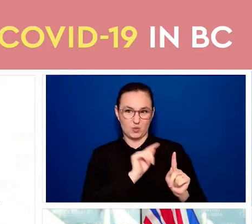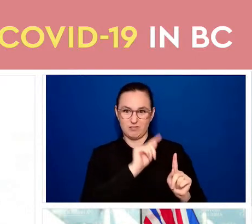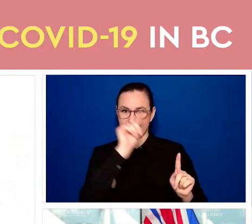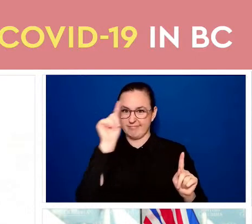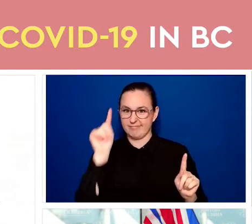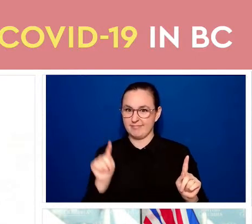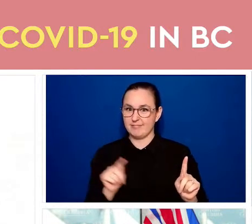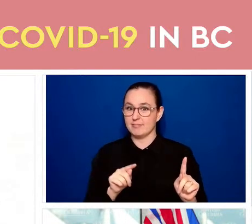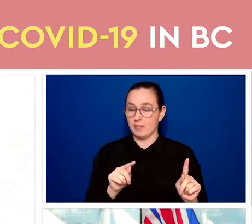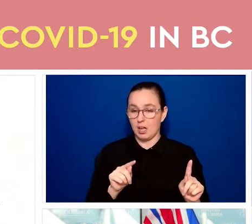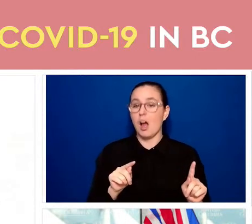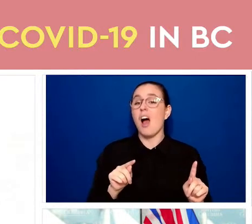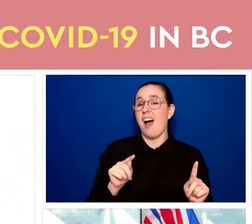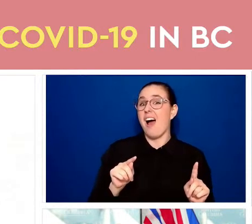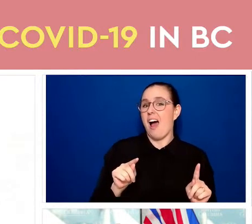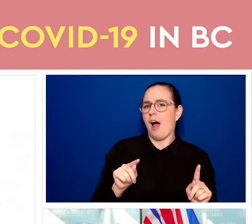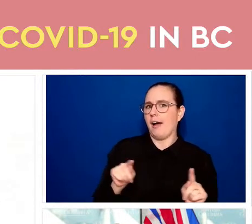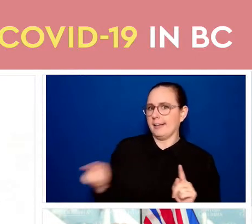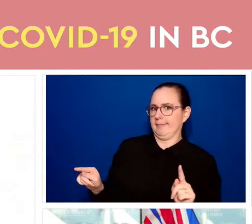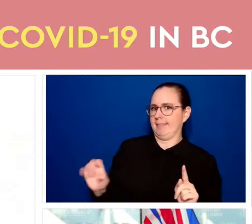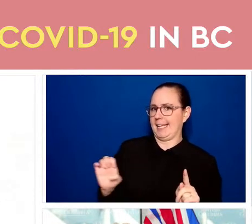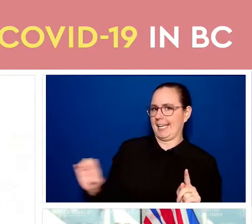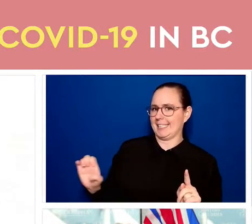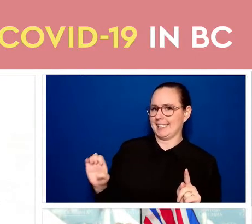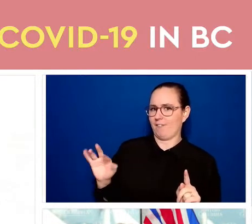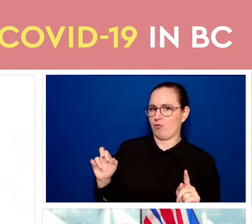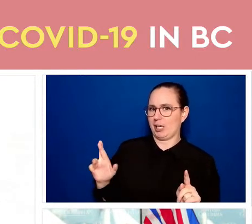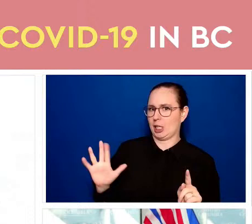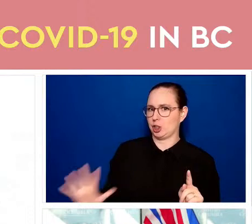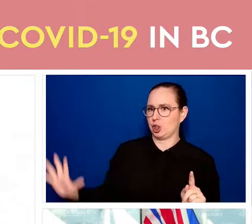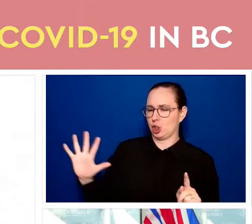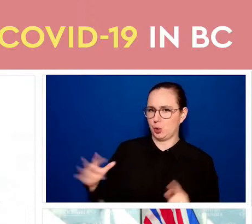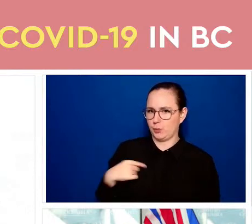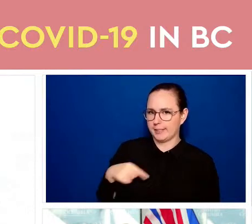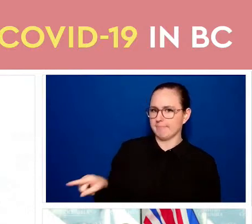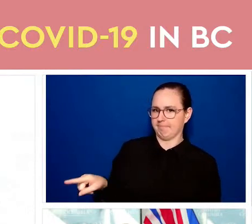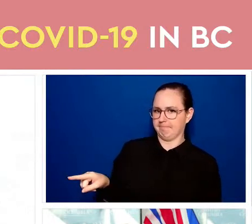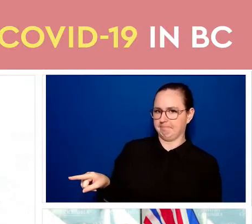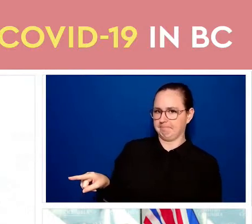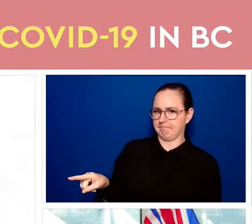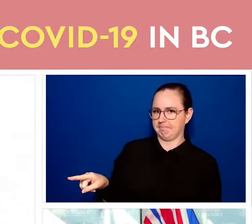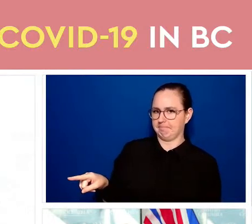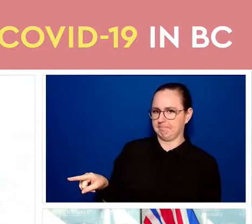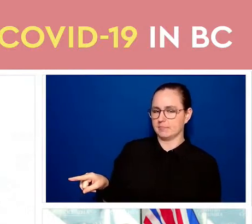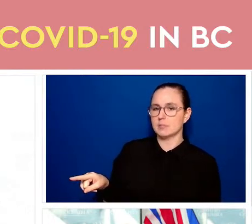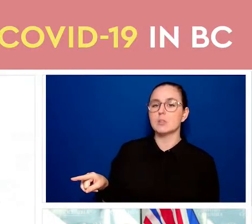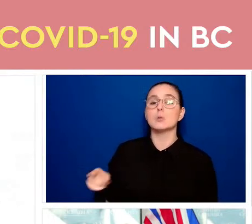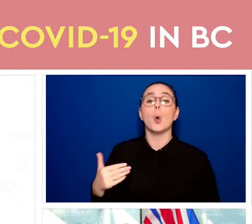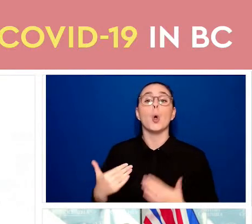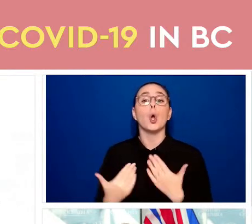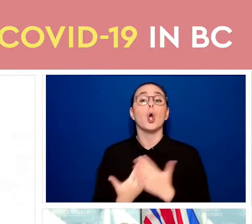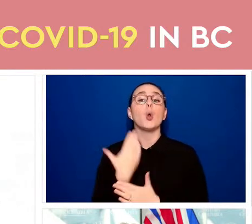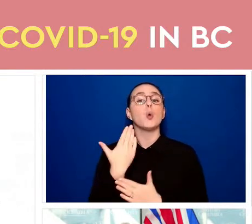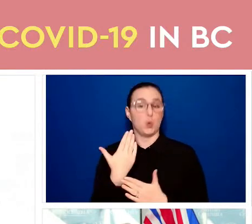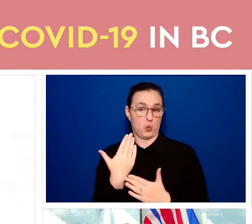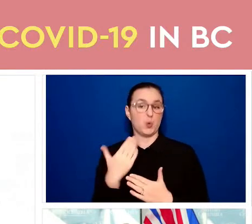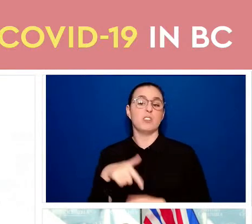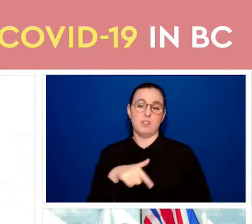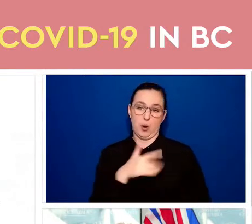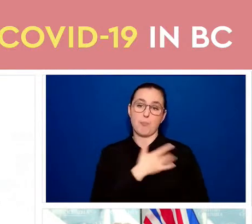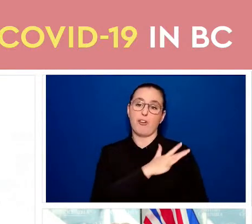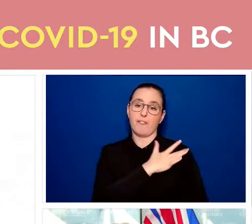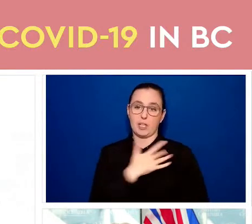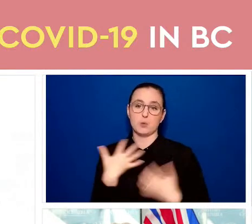Fraser Valley. As a result, there is a new regional public health order that will be in place in Fraser East local health